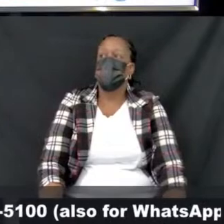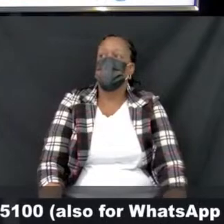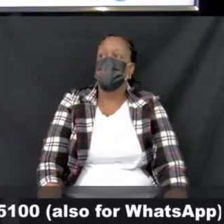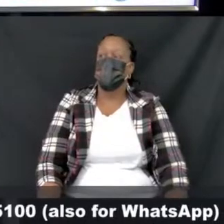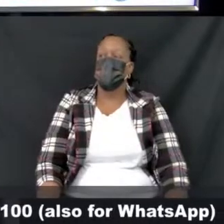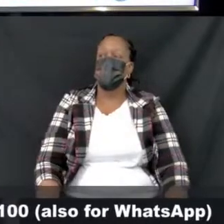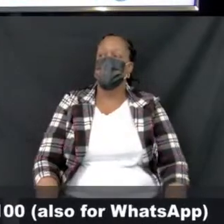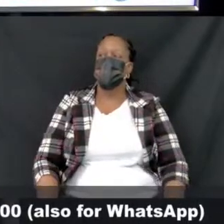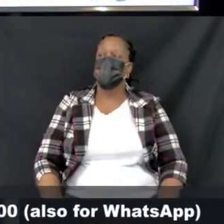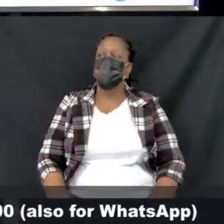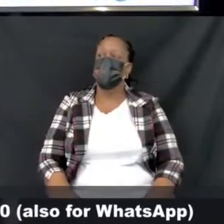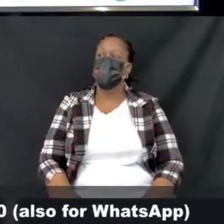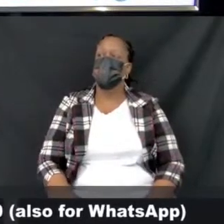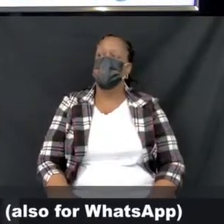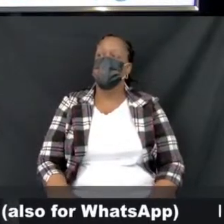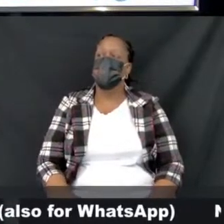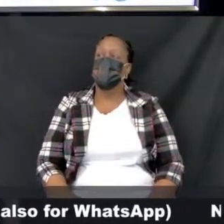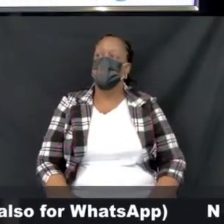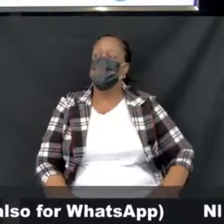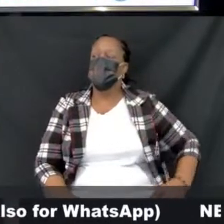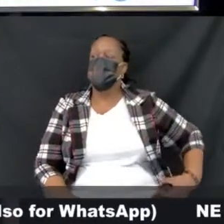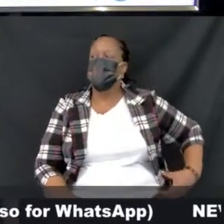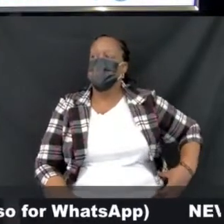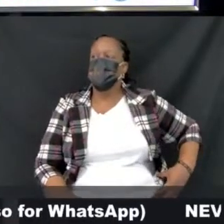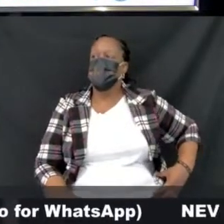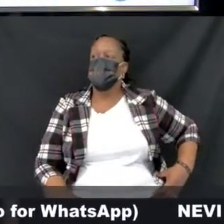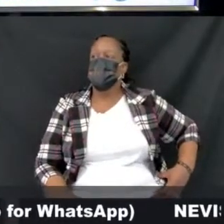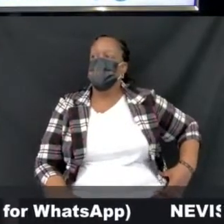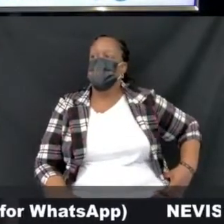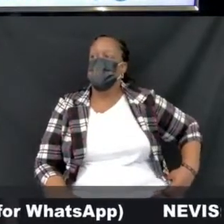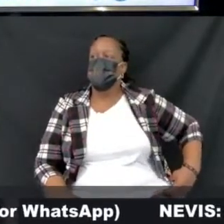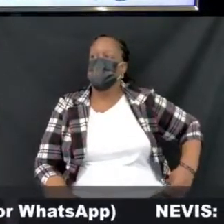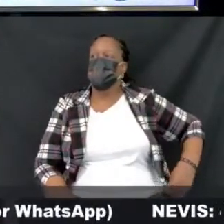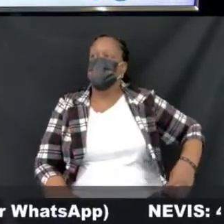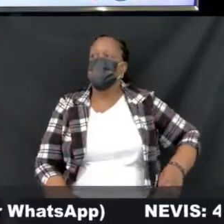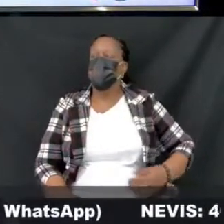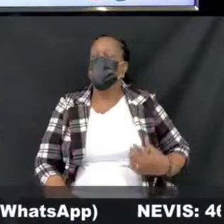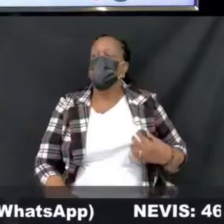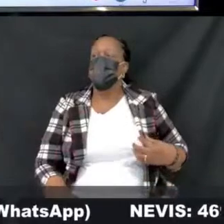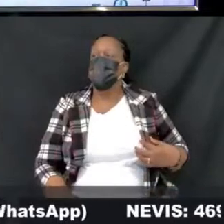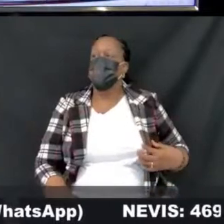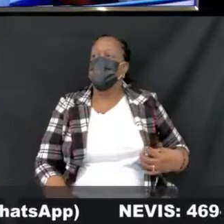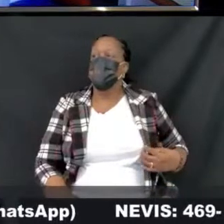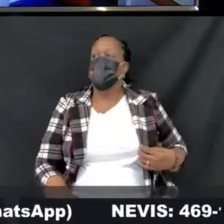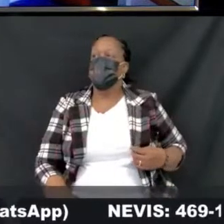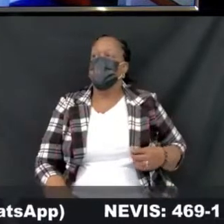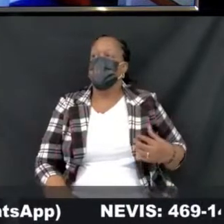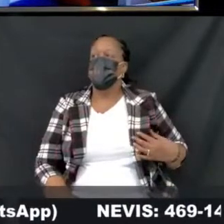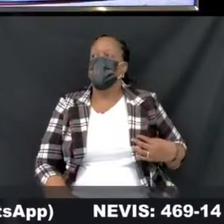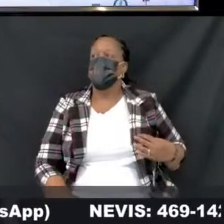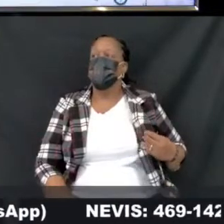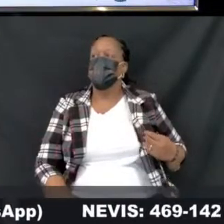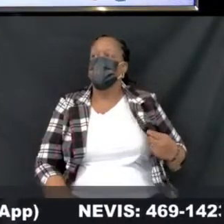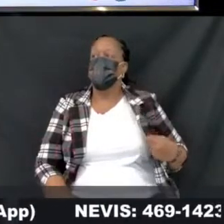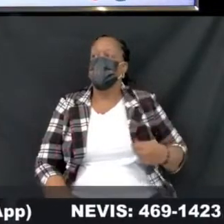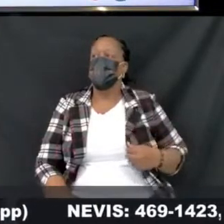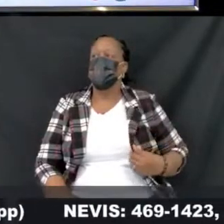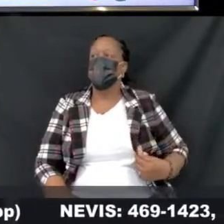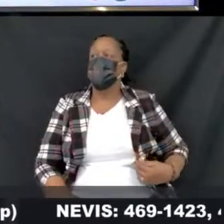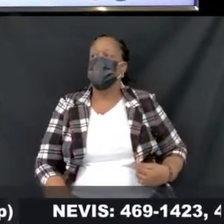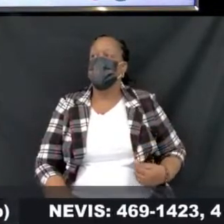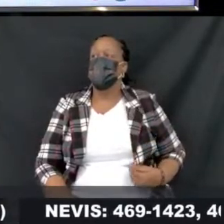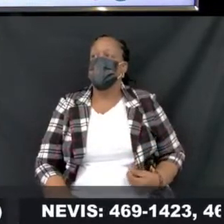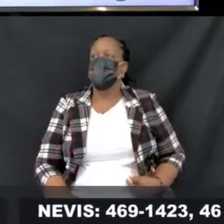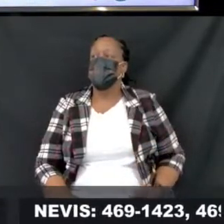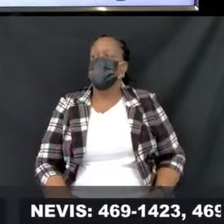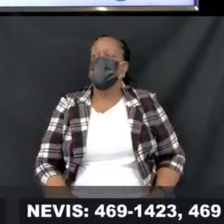go? We have been discussing in terms of increasing the threshold. I cannot say to what number,